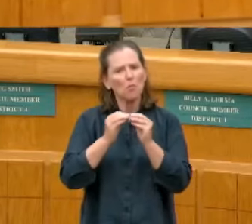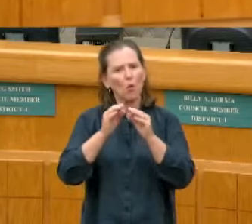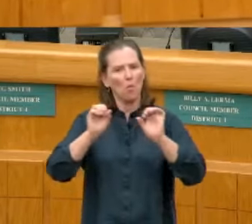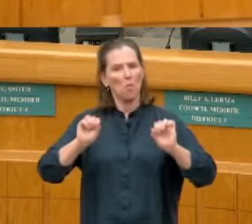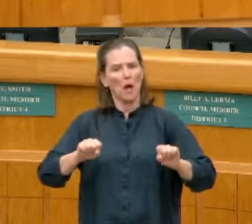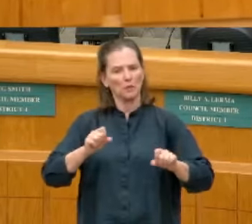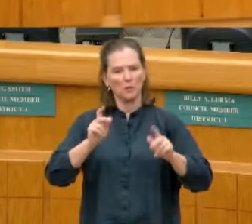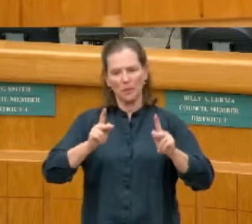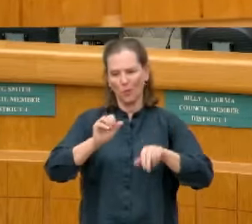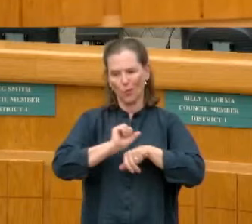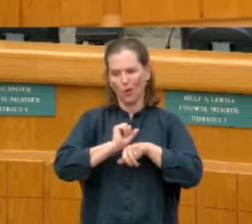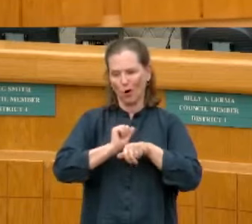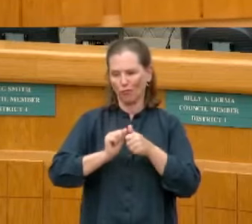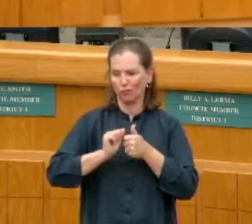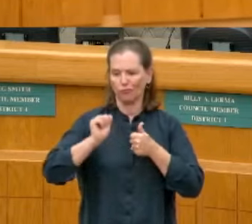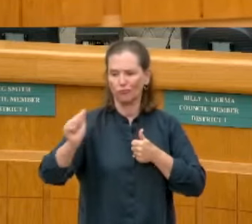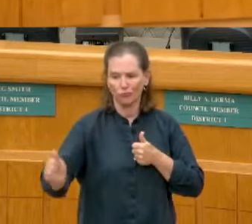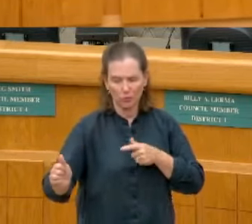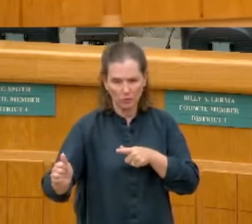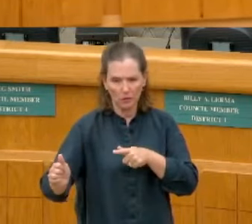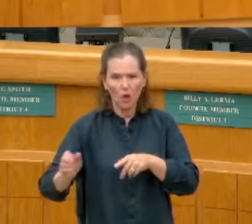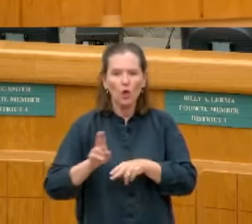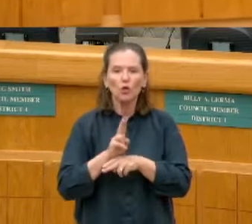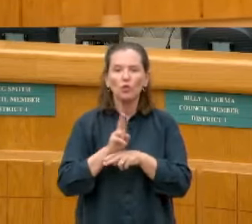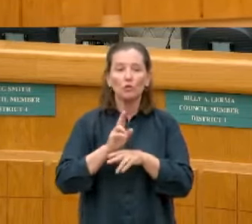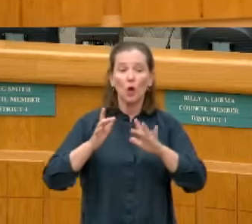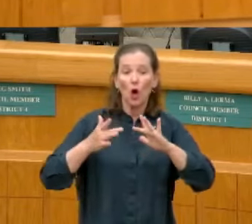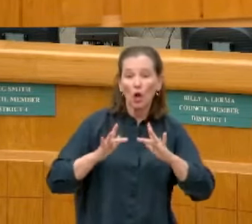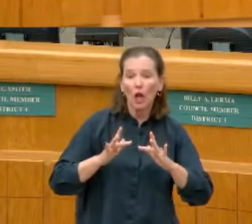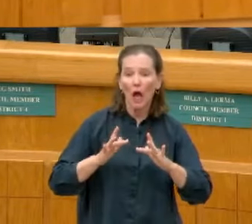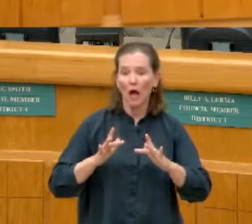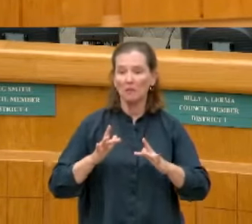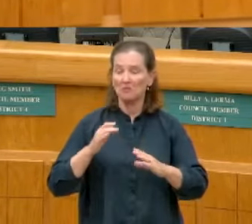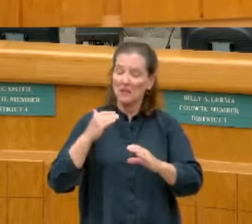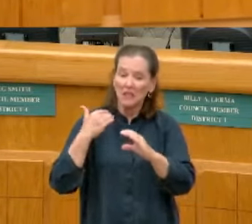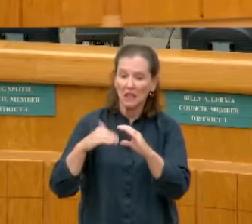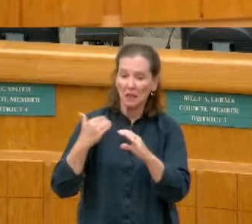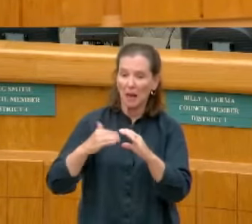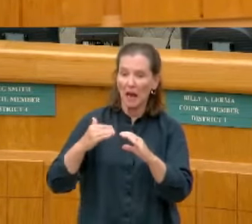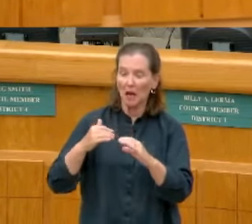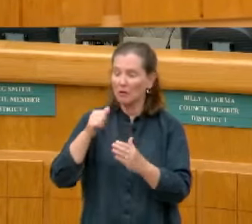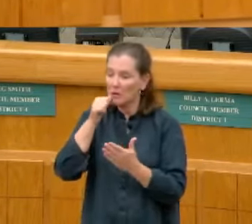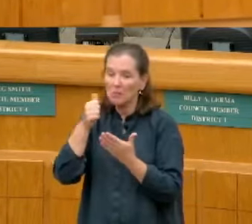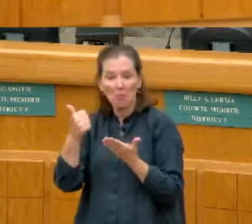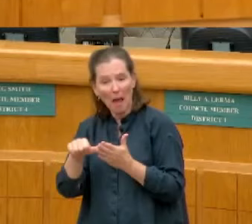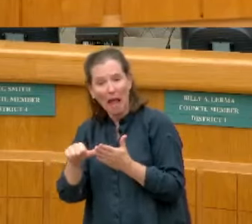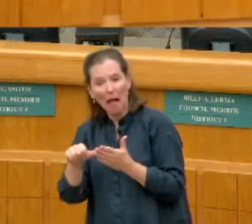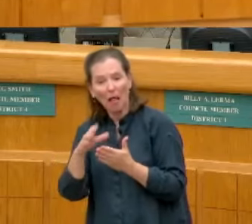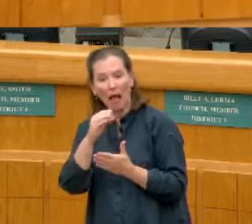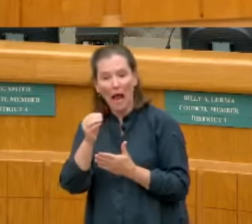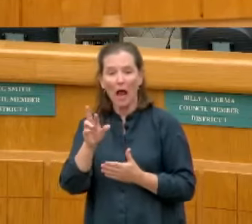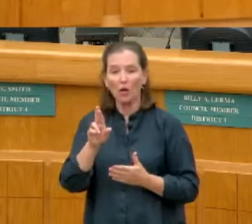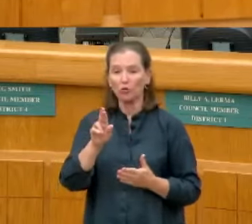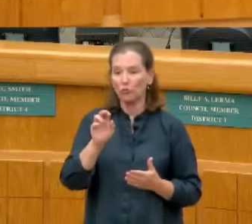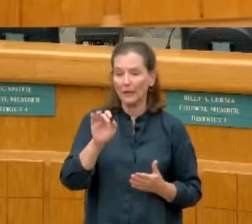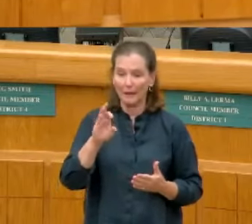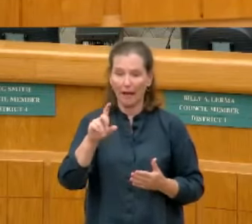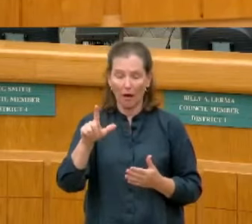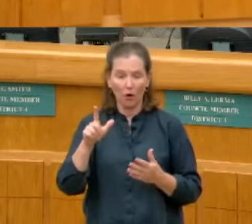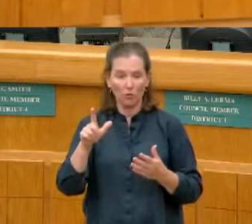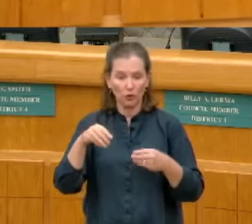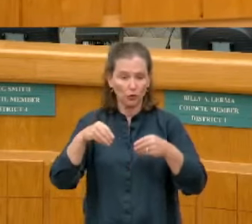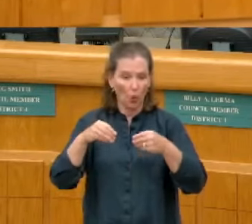using online, email, regular mail, and any retail service options that are